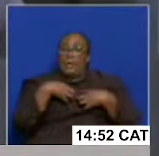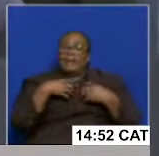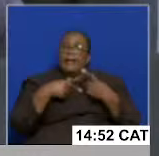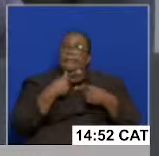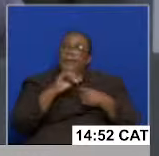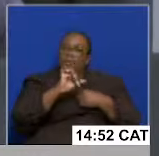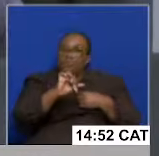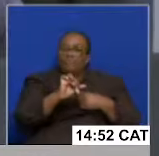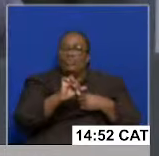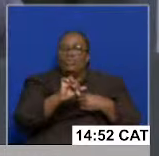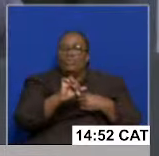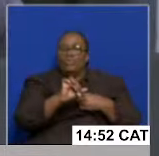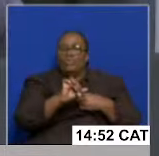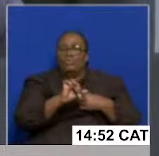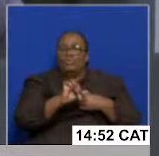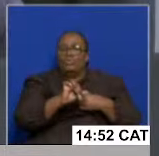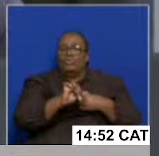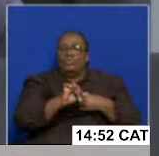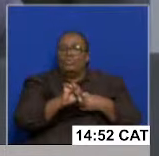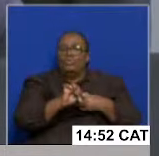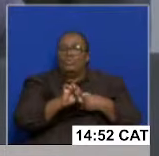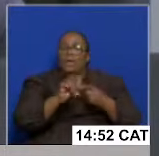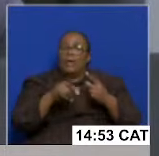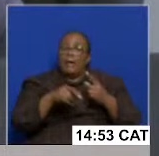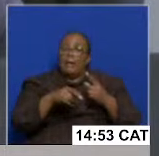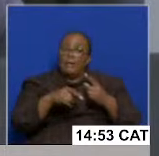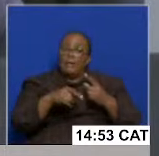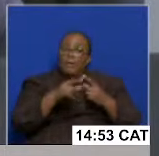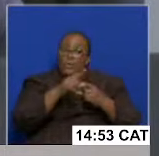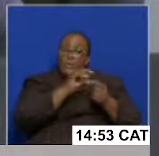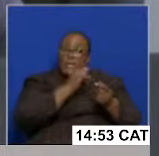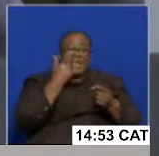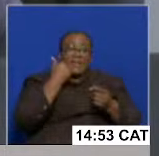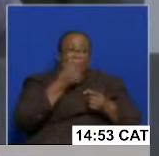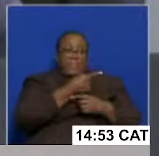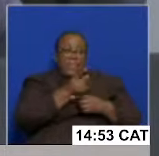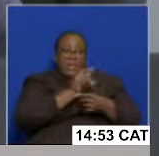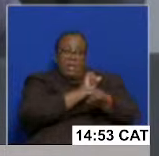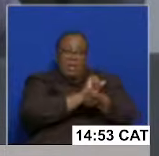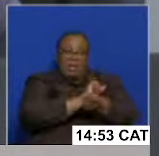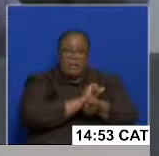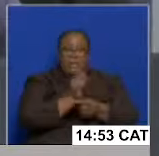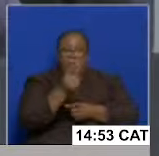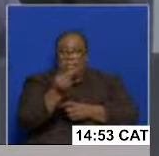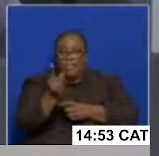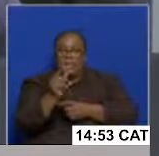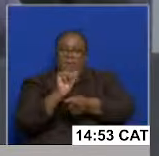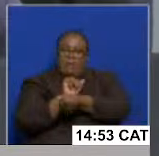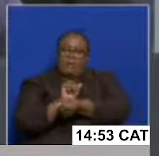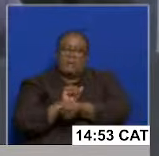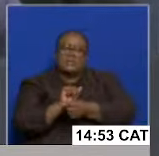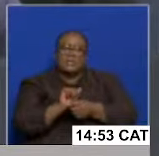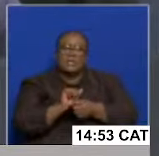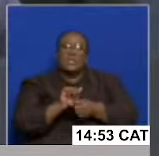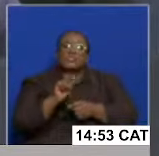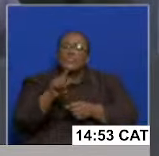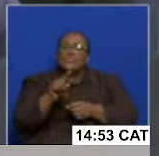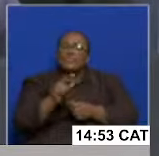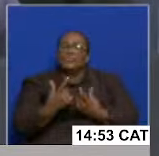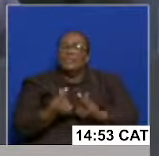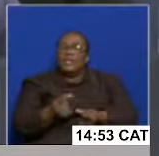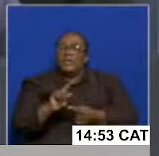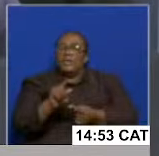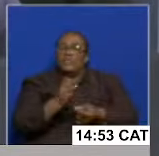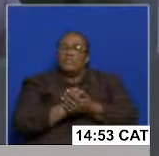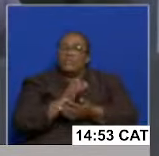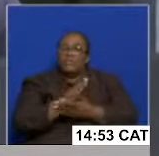because if they were arrested, you might be next. What steps did you take to ensure that the stones are recovered so that at least you cover